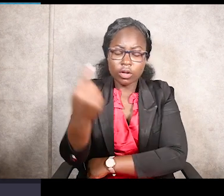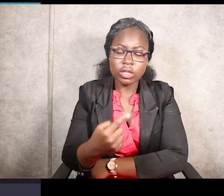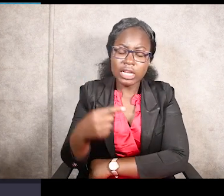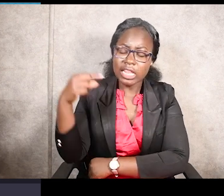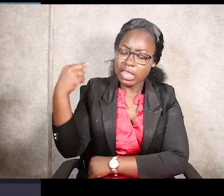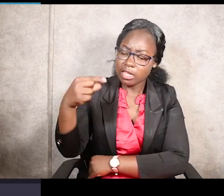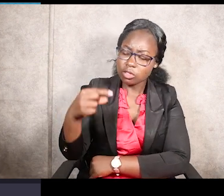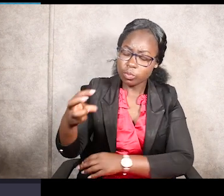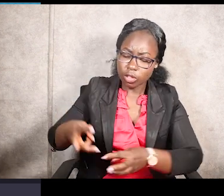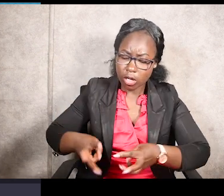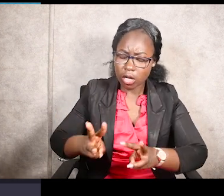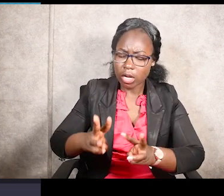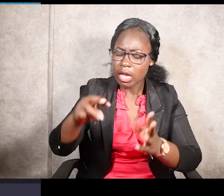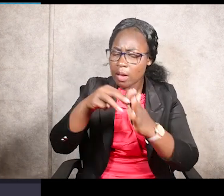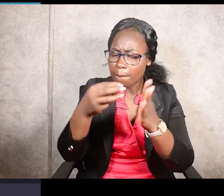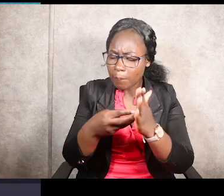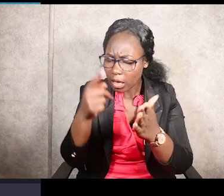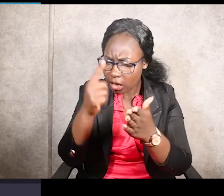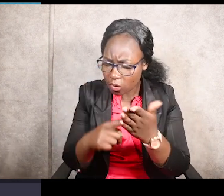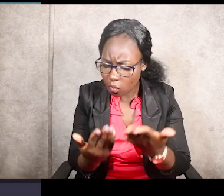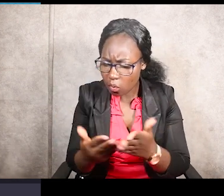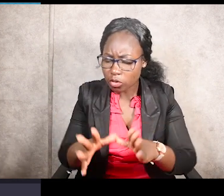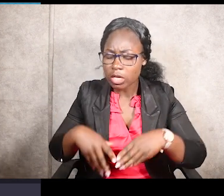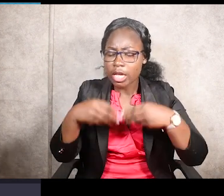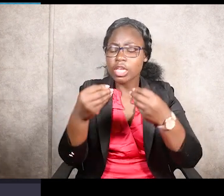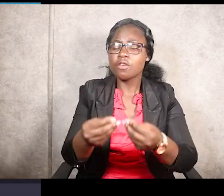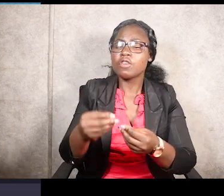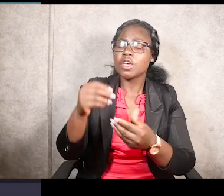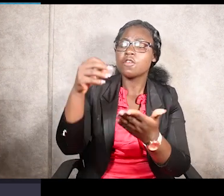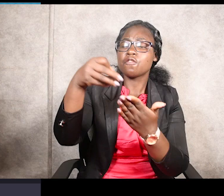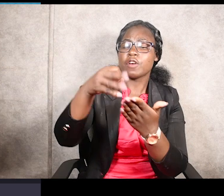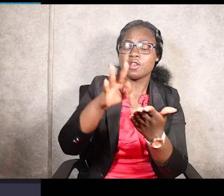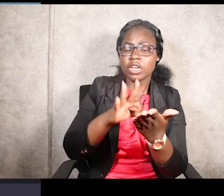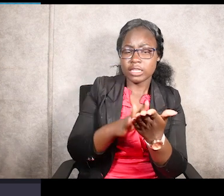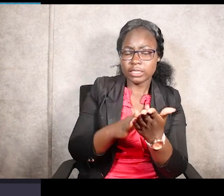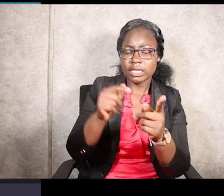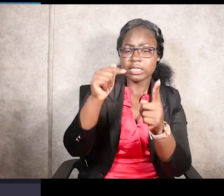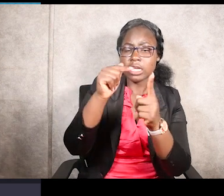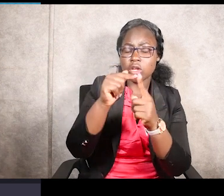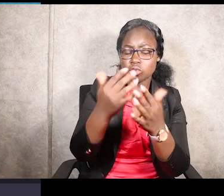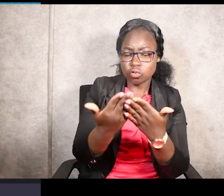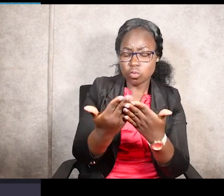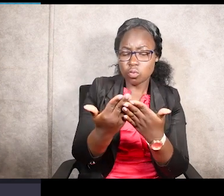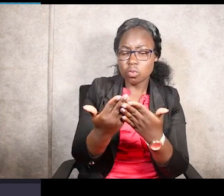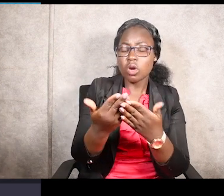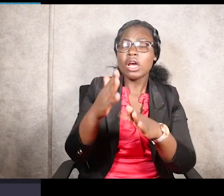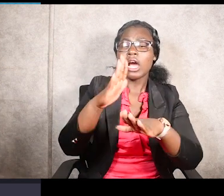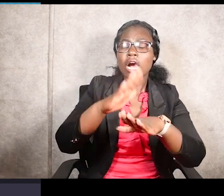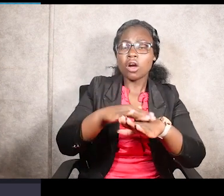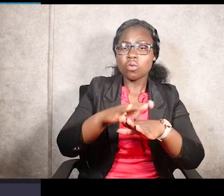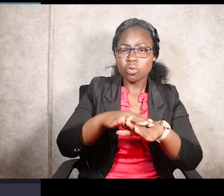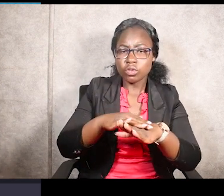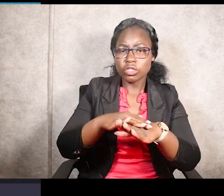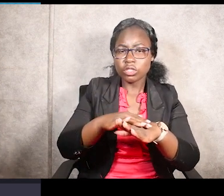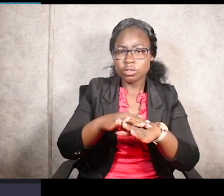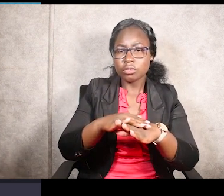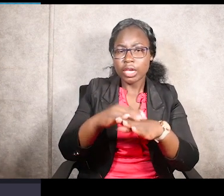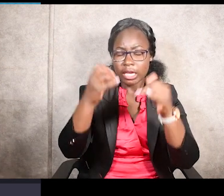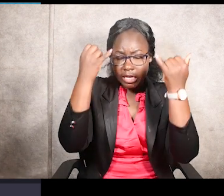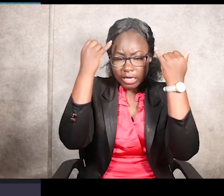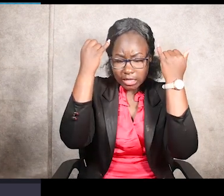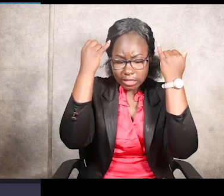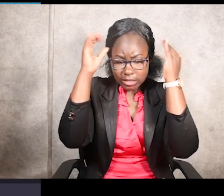aspect. And what does that mean? It means providing finances to sustainable initiatives,